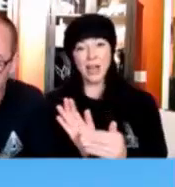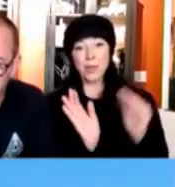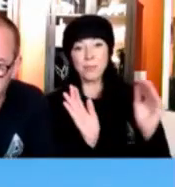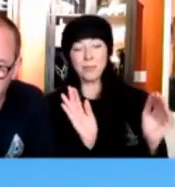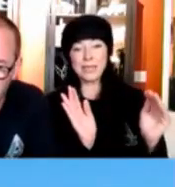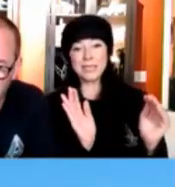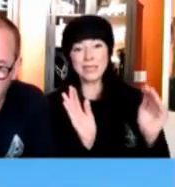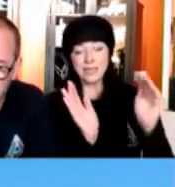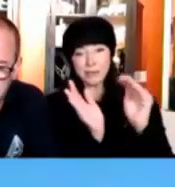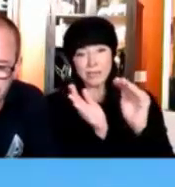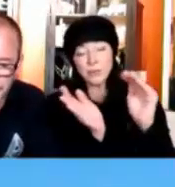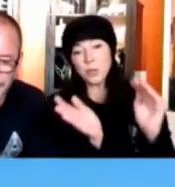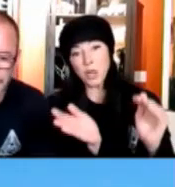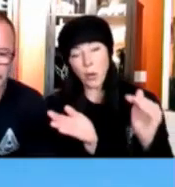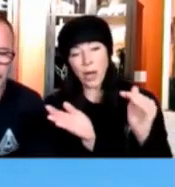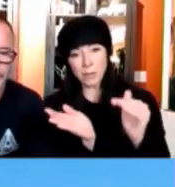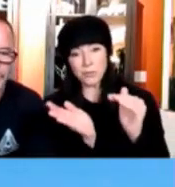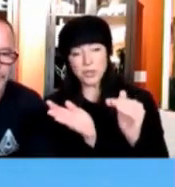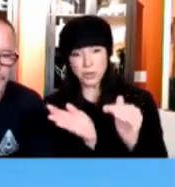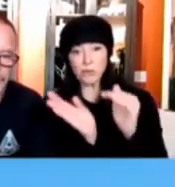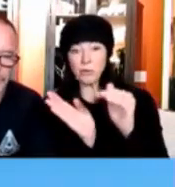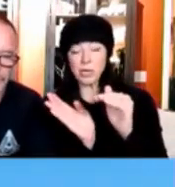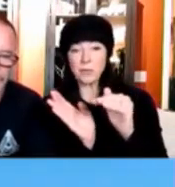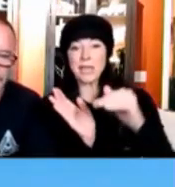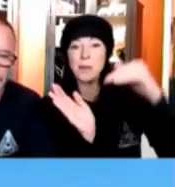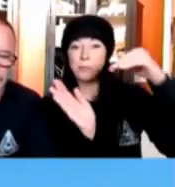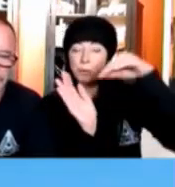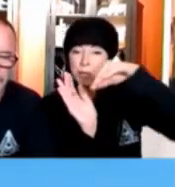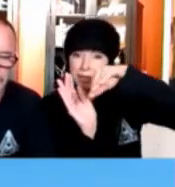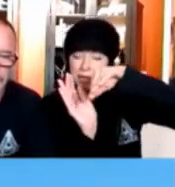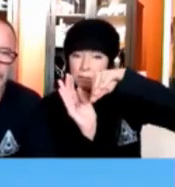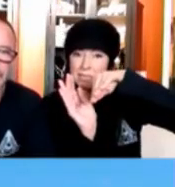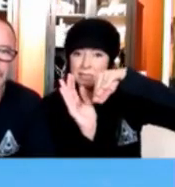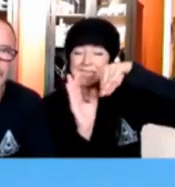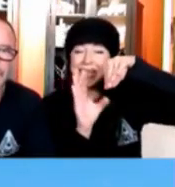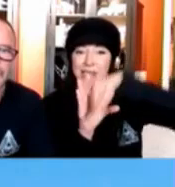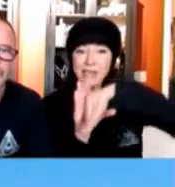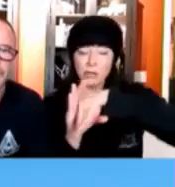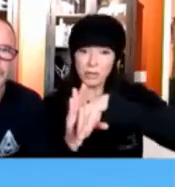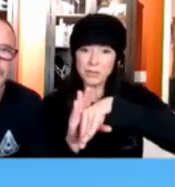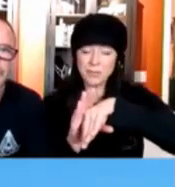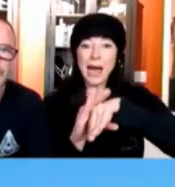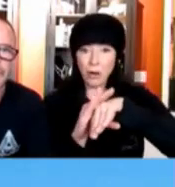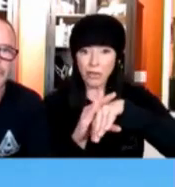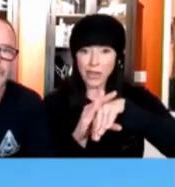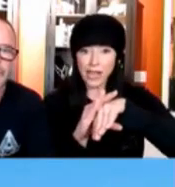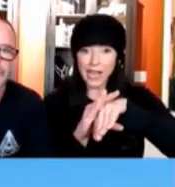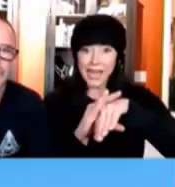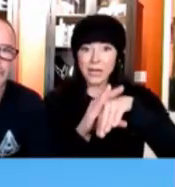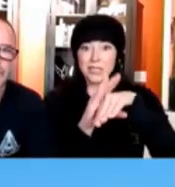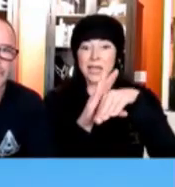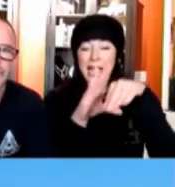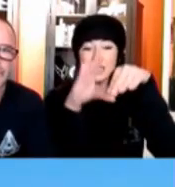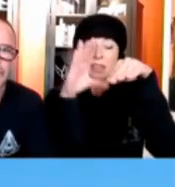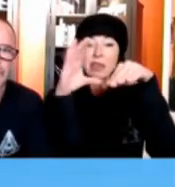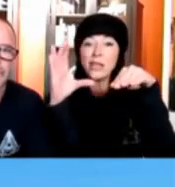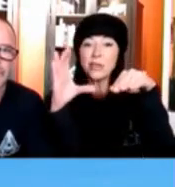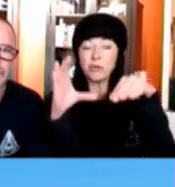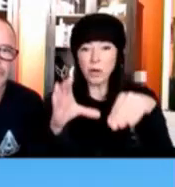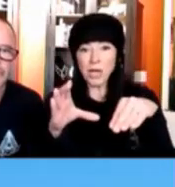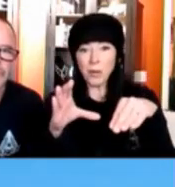the puppies literally will go up to the grown-ups and put their muzzle in the grown-up's mouth, and